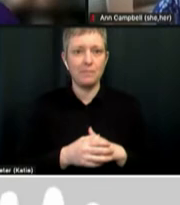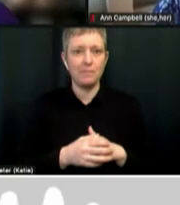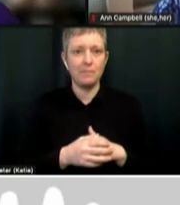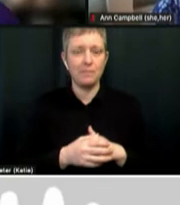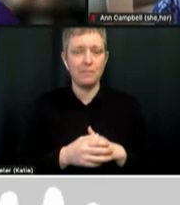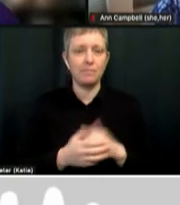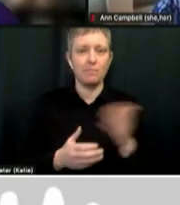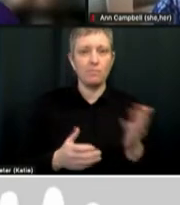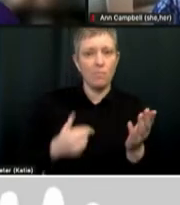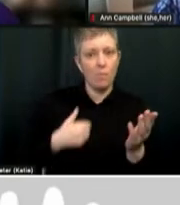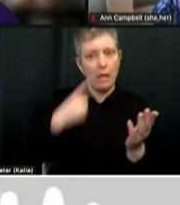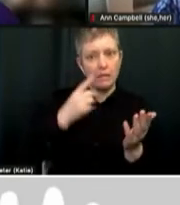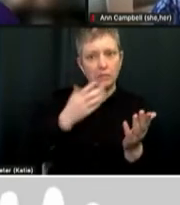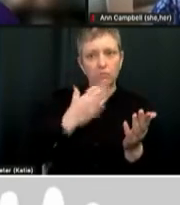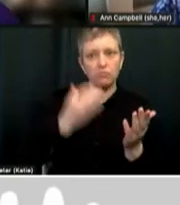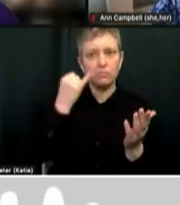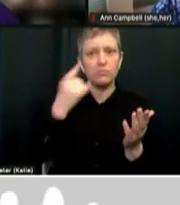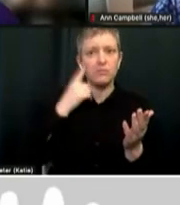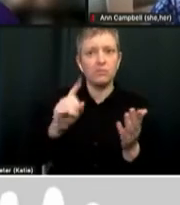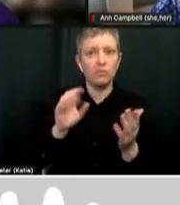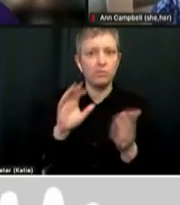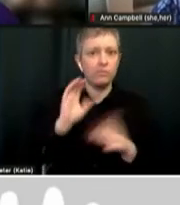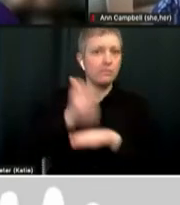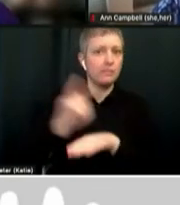something like this? Would it come out of the...